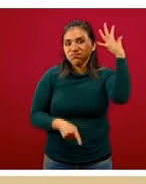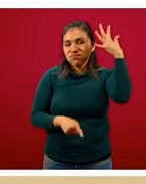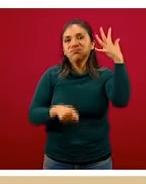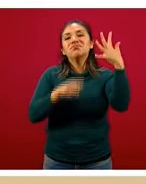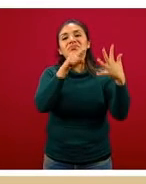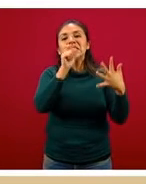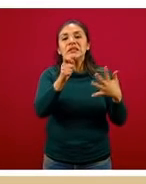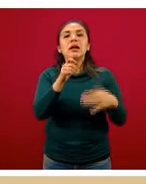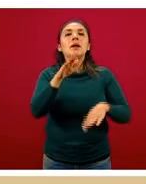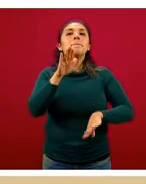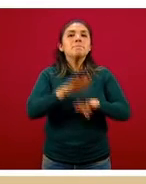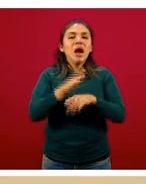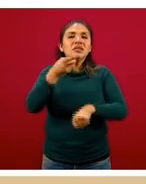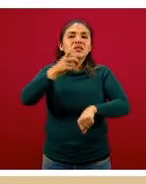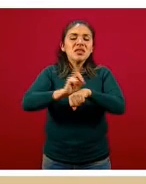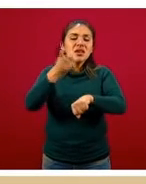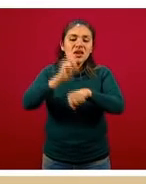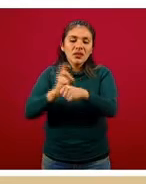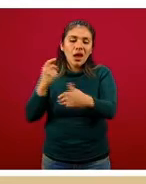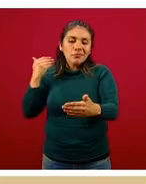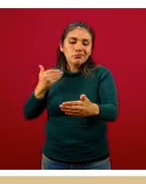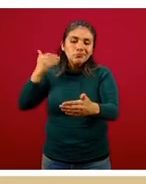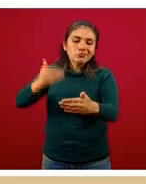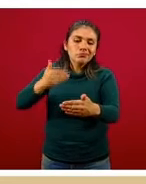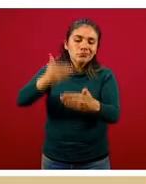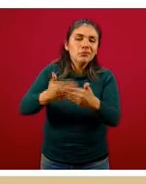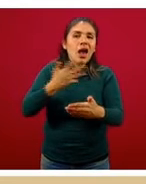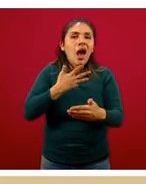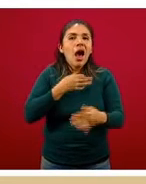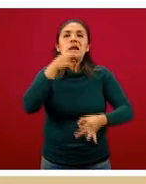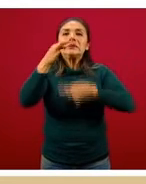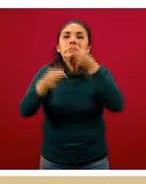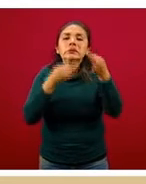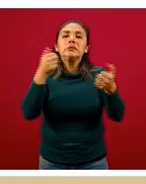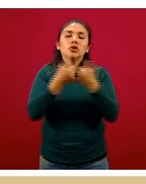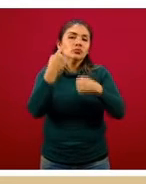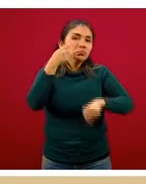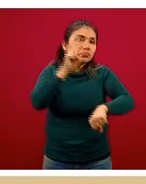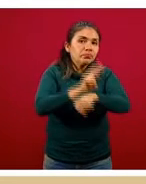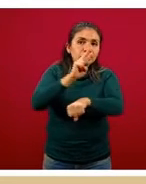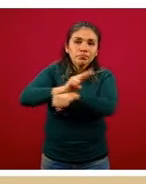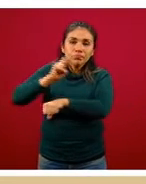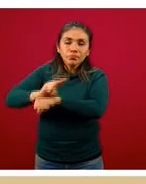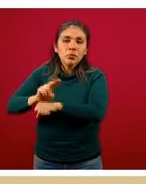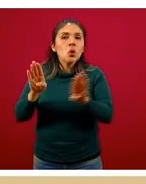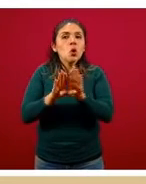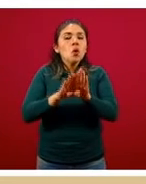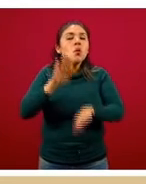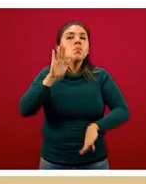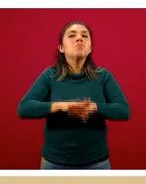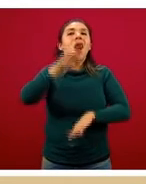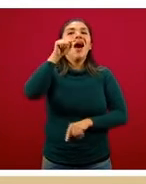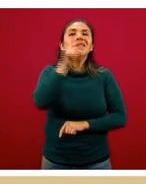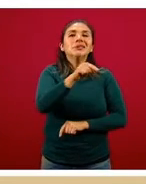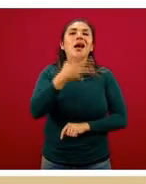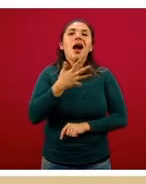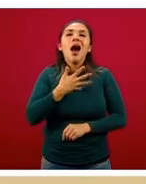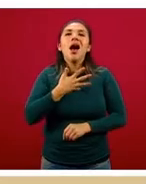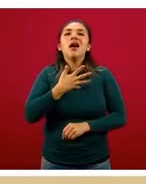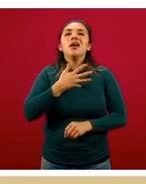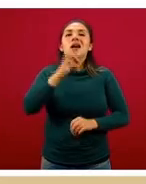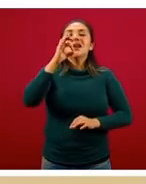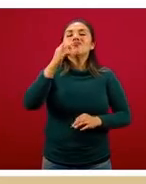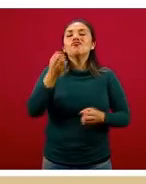average occupancy rate of 27%, but of course there is great variation among different states. Mexico City stands